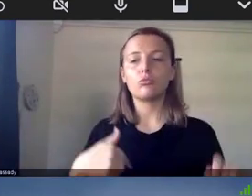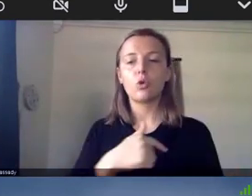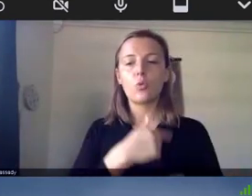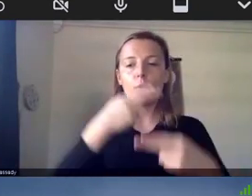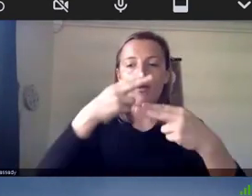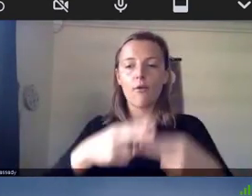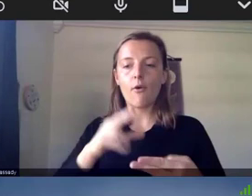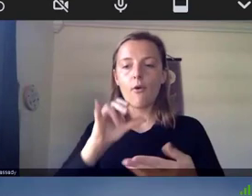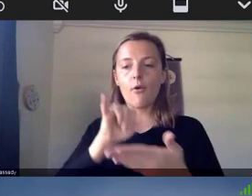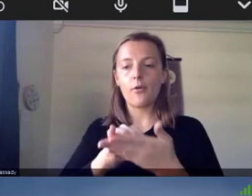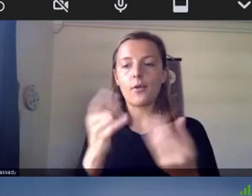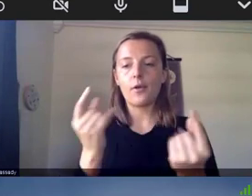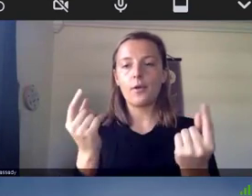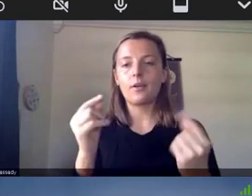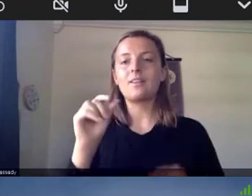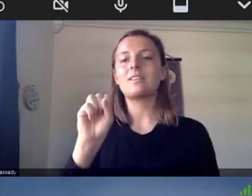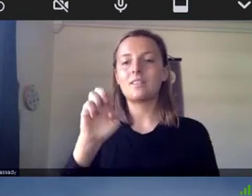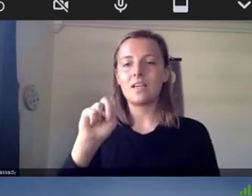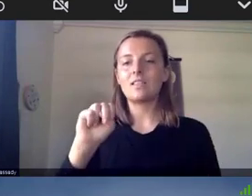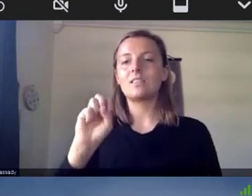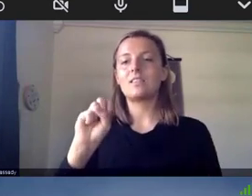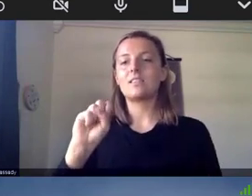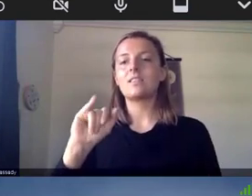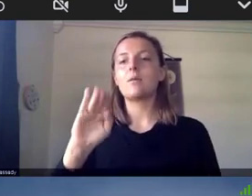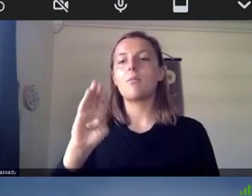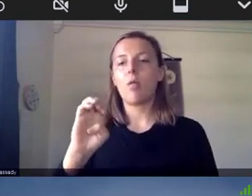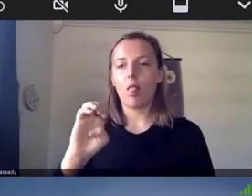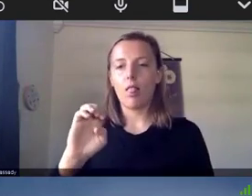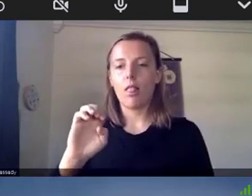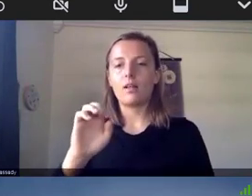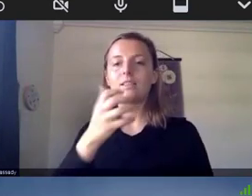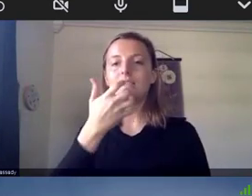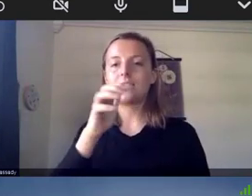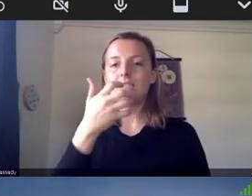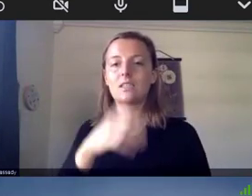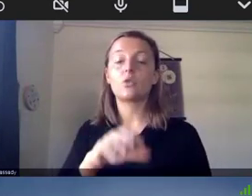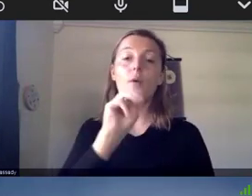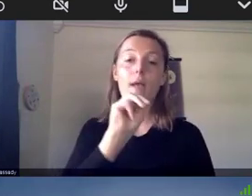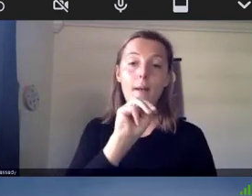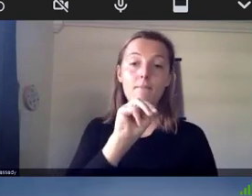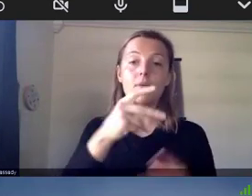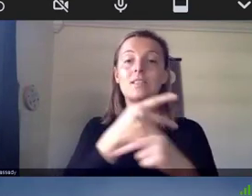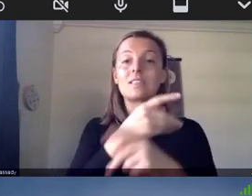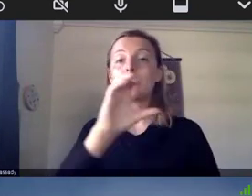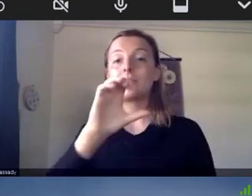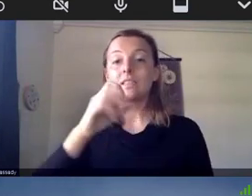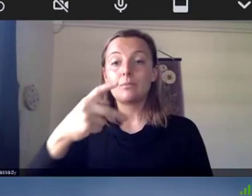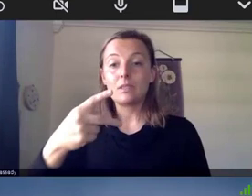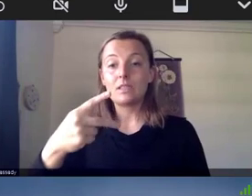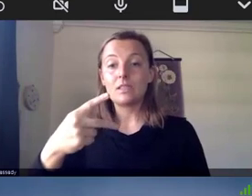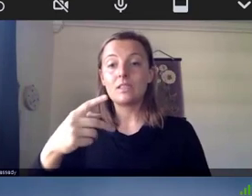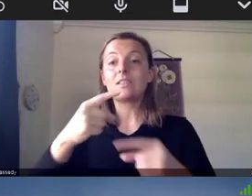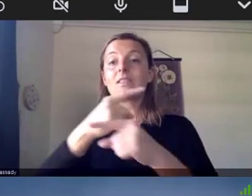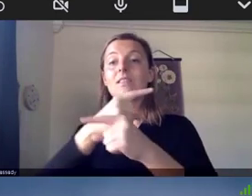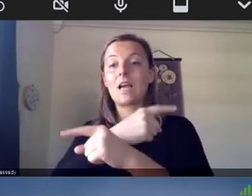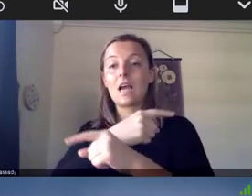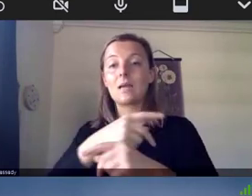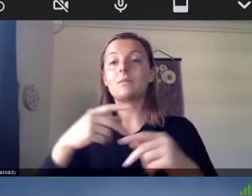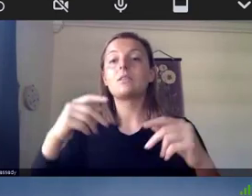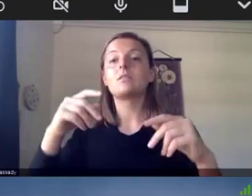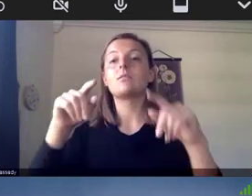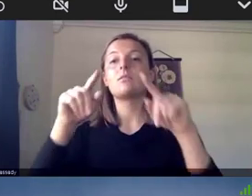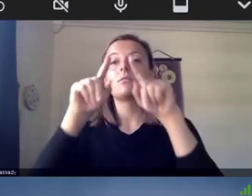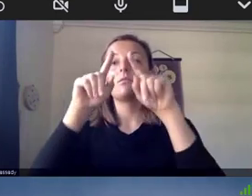Cp times the change in temperature with time. So that's sensible heat. But then we can also